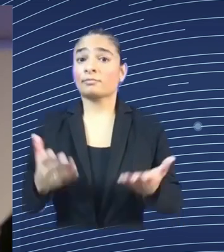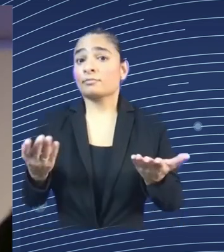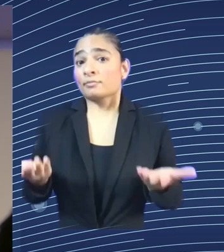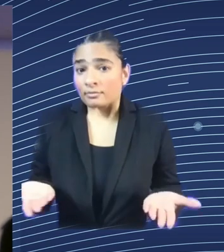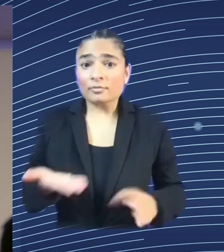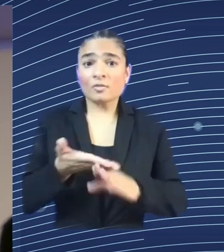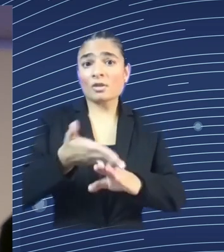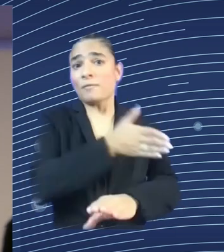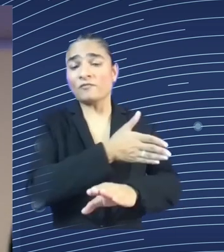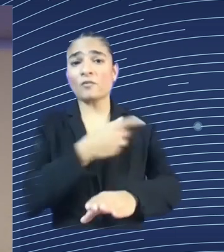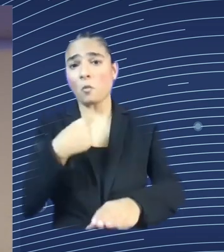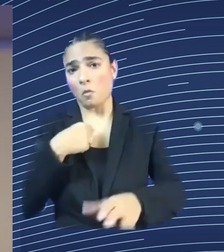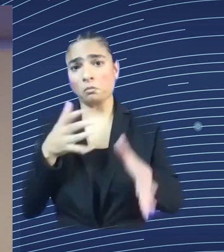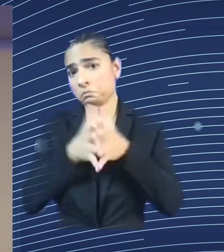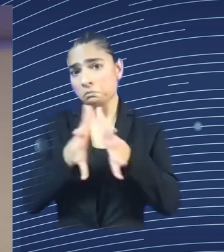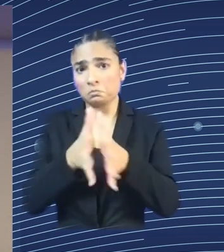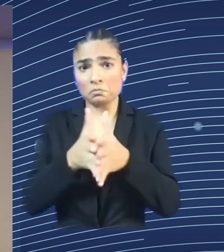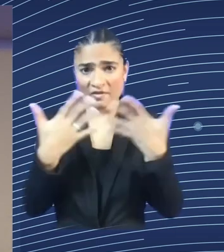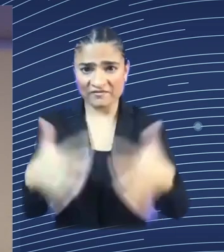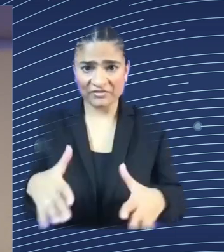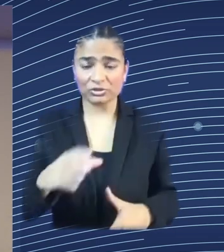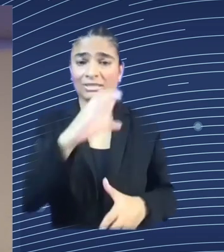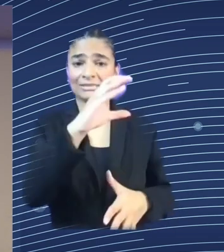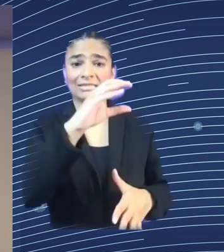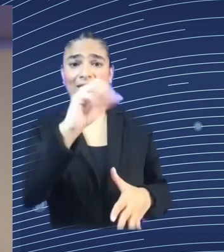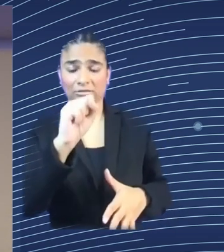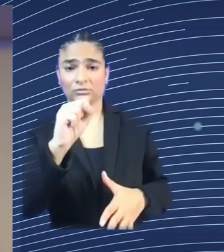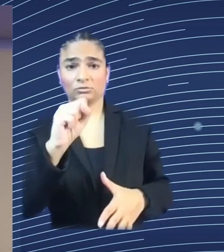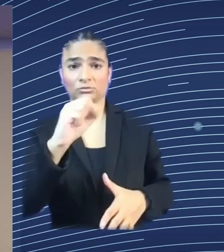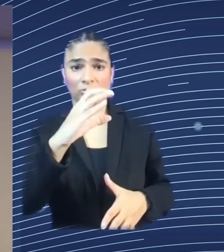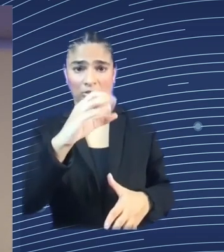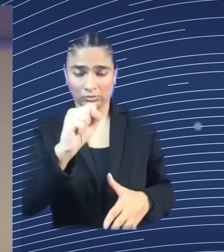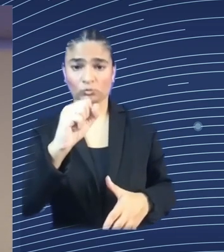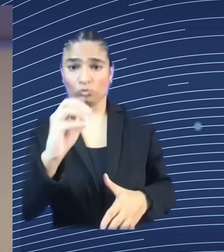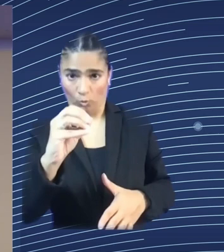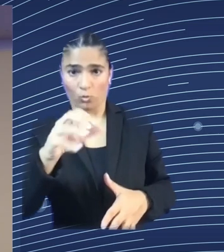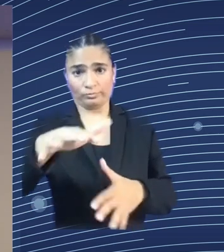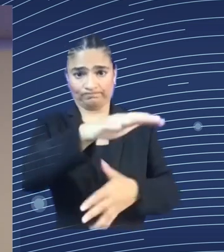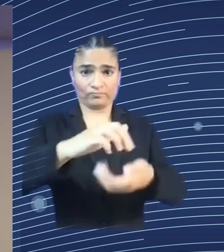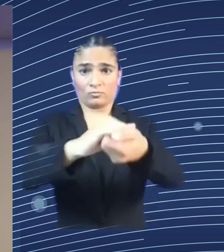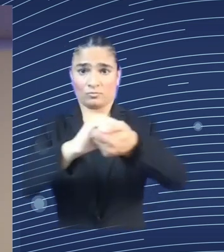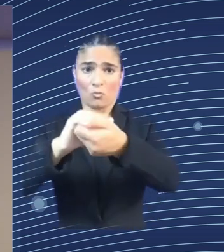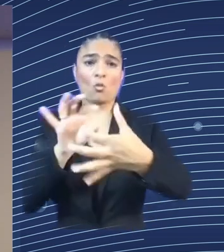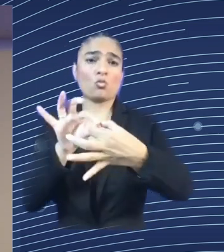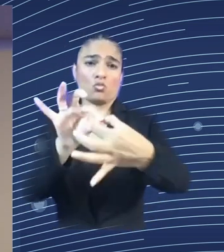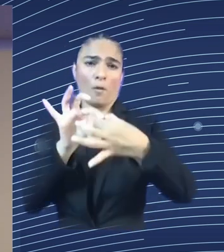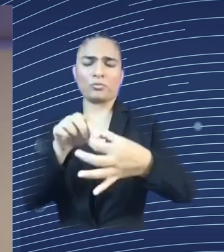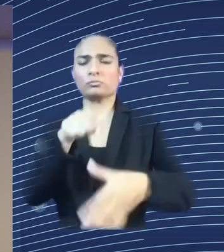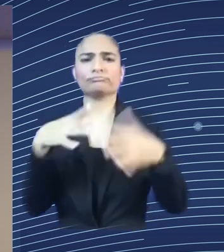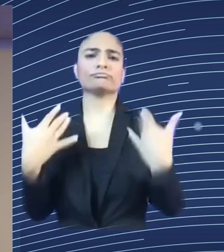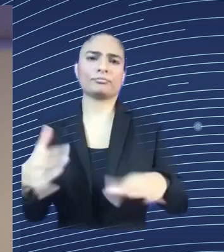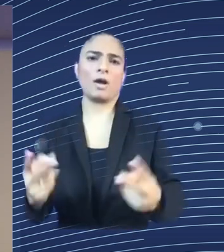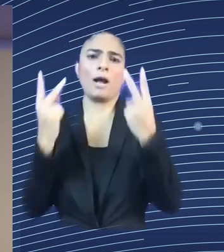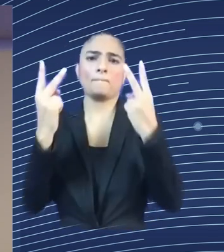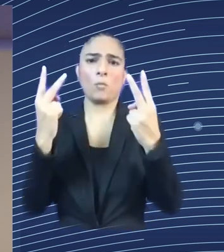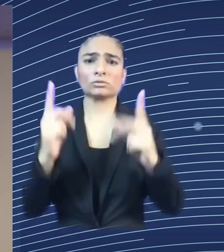an adversarial audit, for instance, if we do not have any entity that wants to collaborate. A part that we include ourselves more from the part of the non-for-profit side